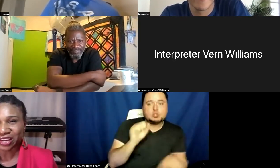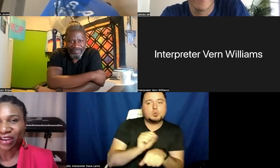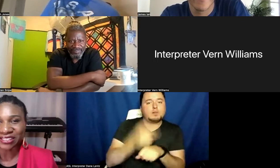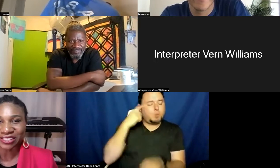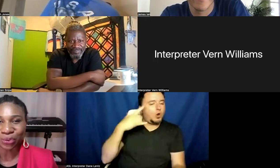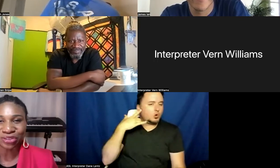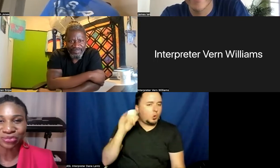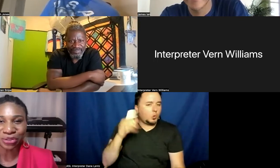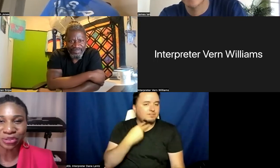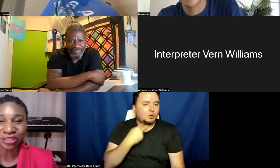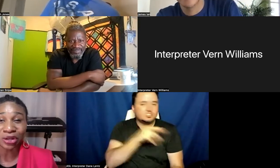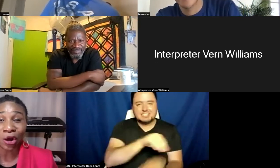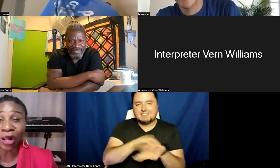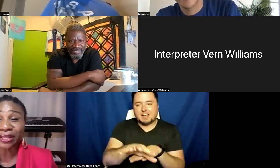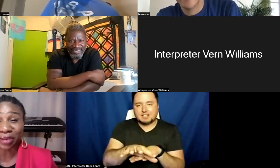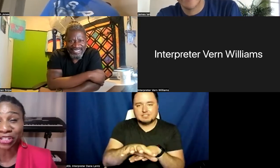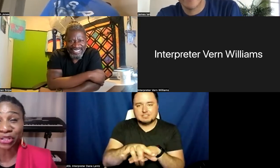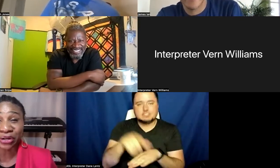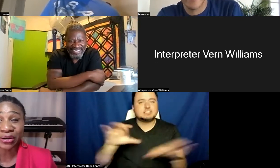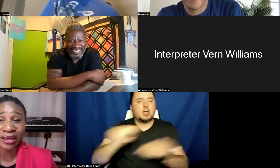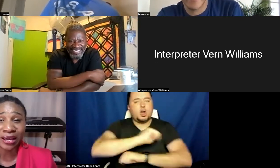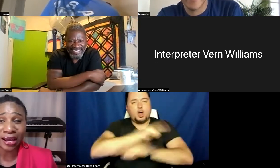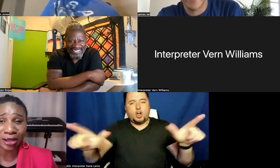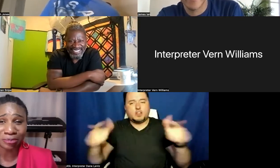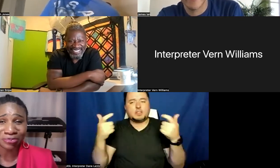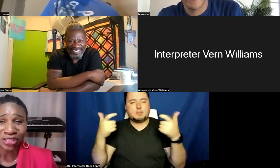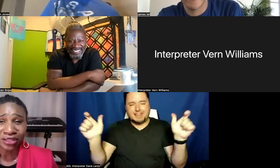She advises Golden Voice, who does all of the major